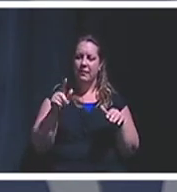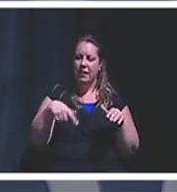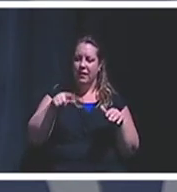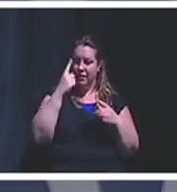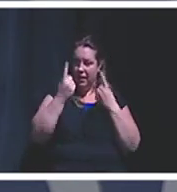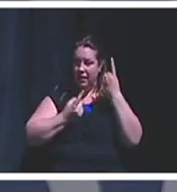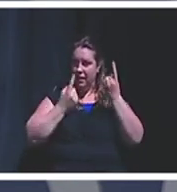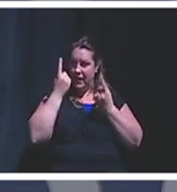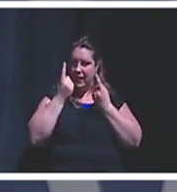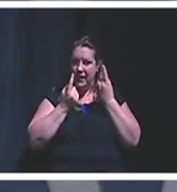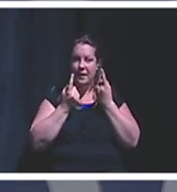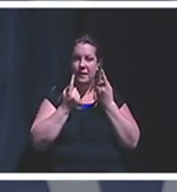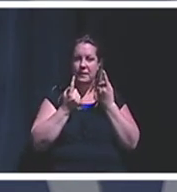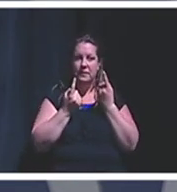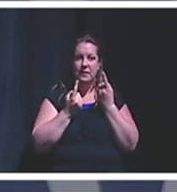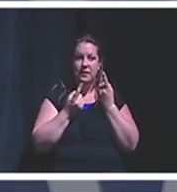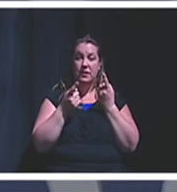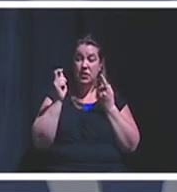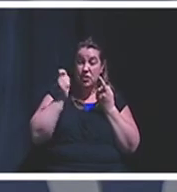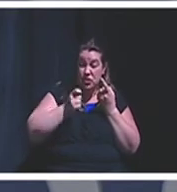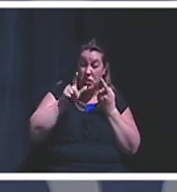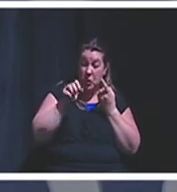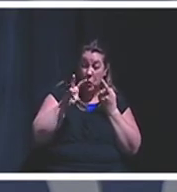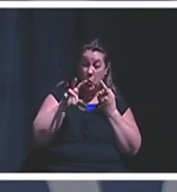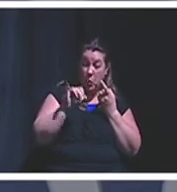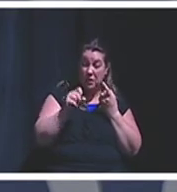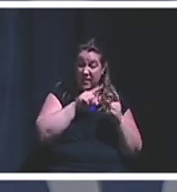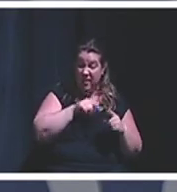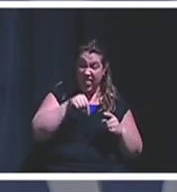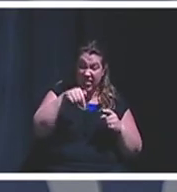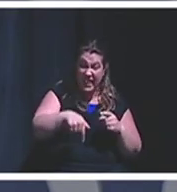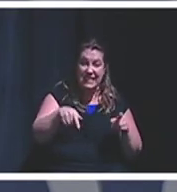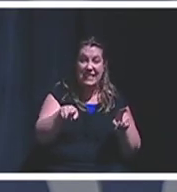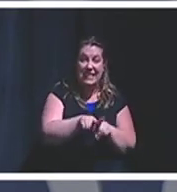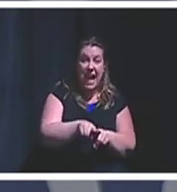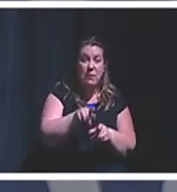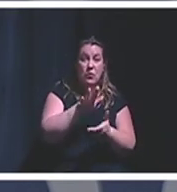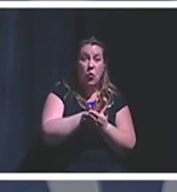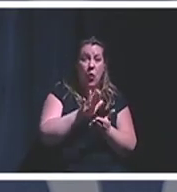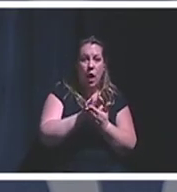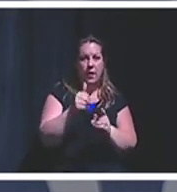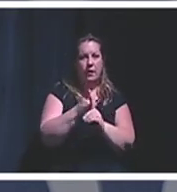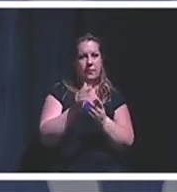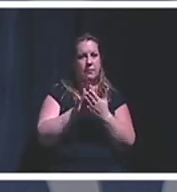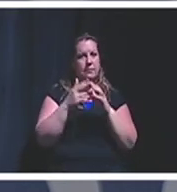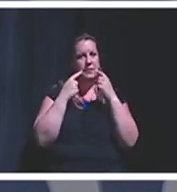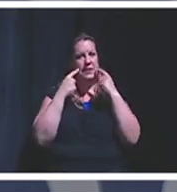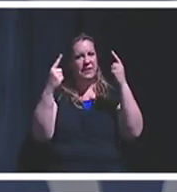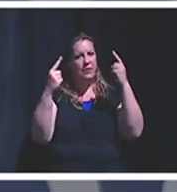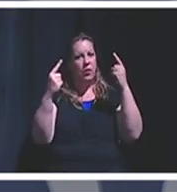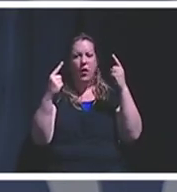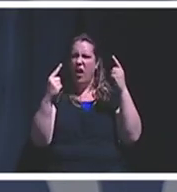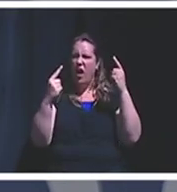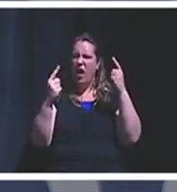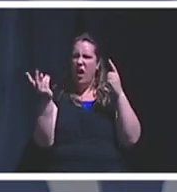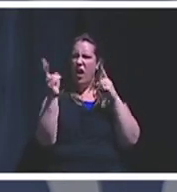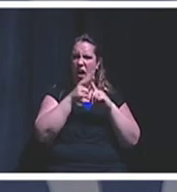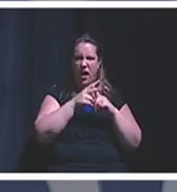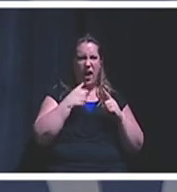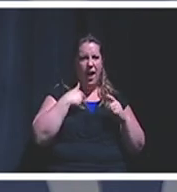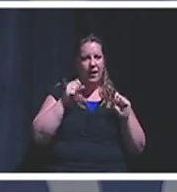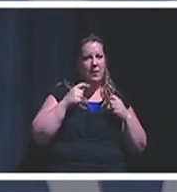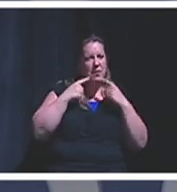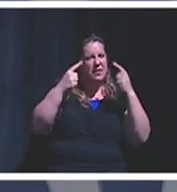thinking. Judge Lewis went to Bond, and he made it. I can make it too.